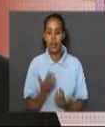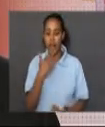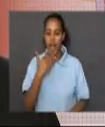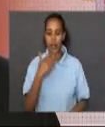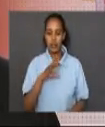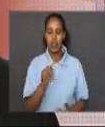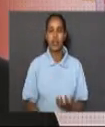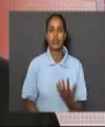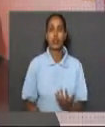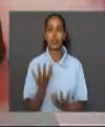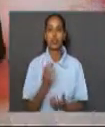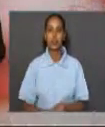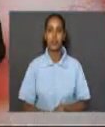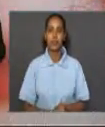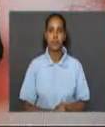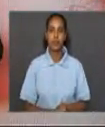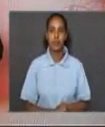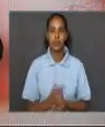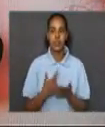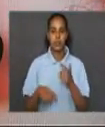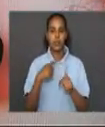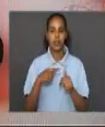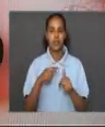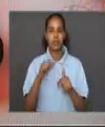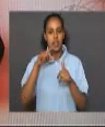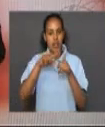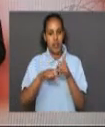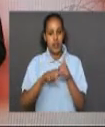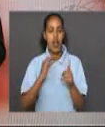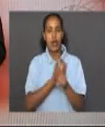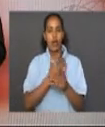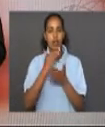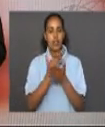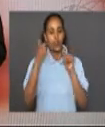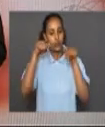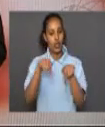even explosives. This brings us to the end of our